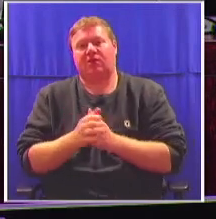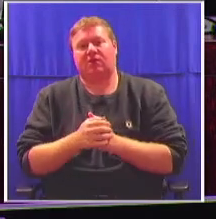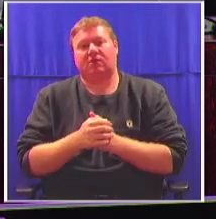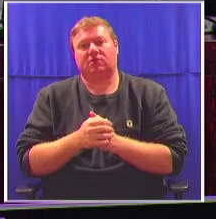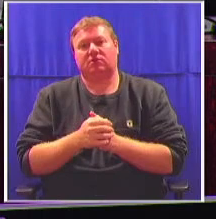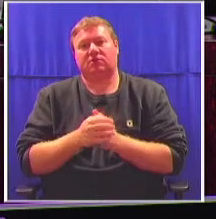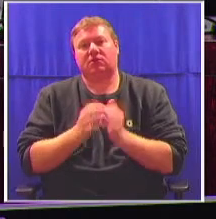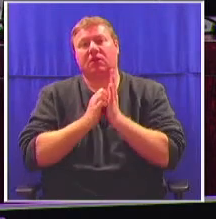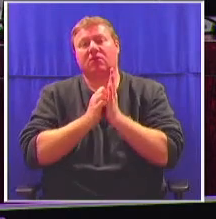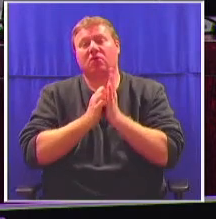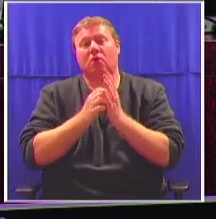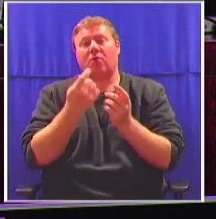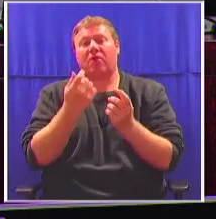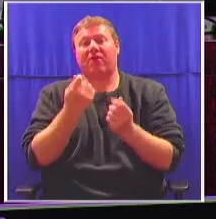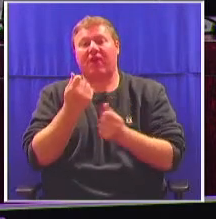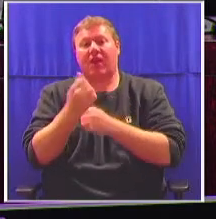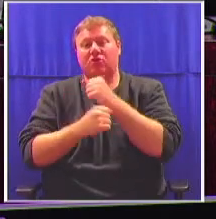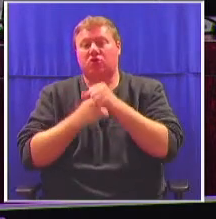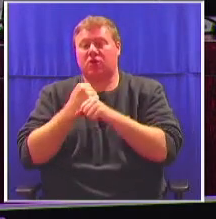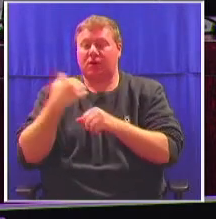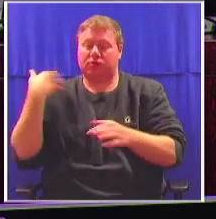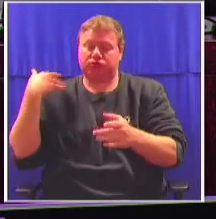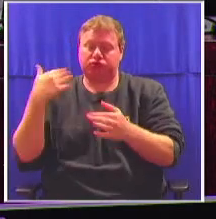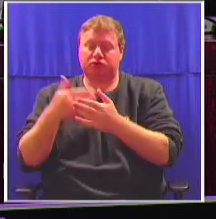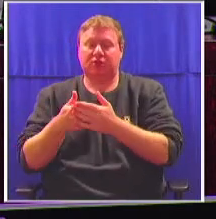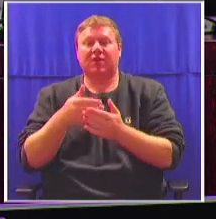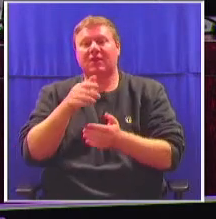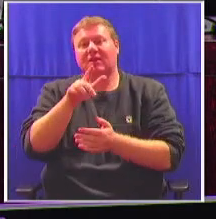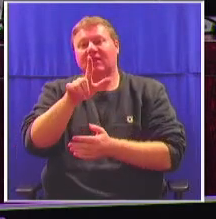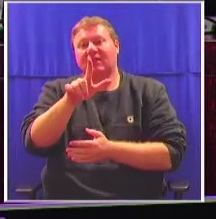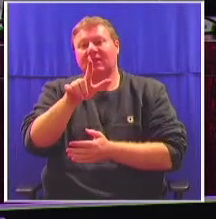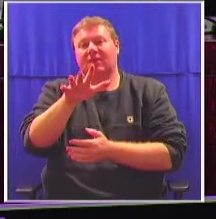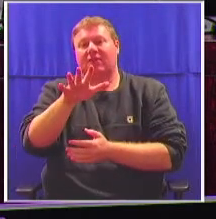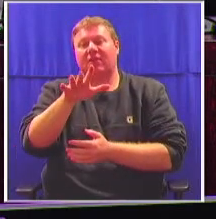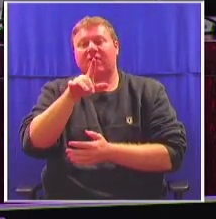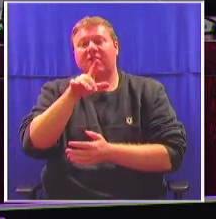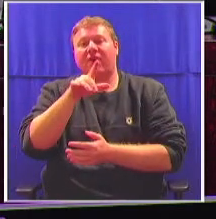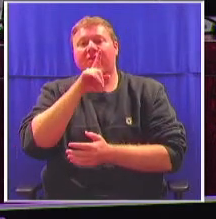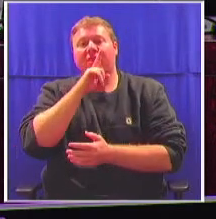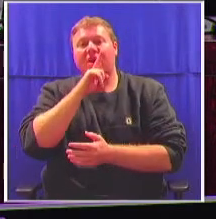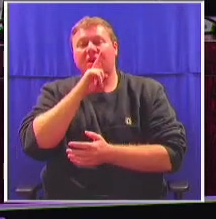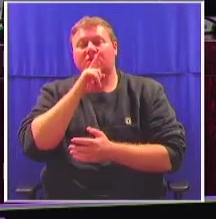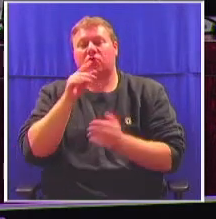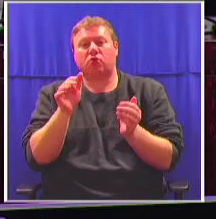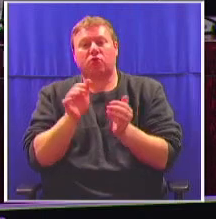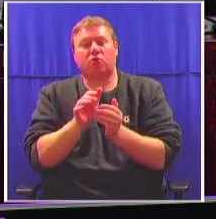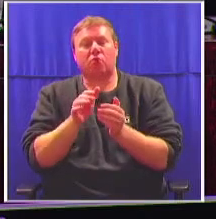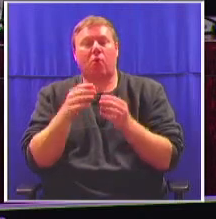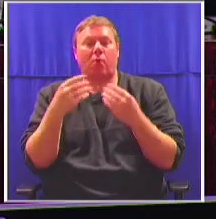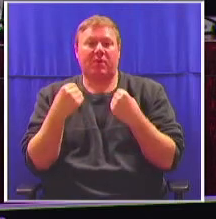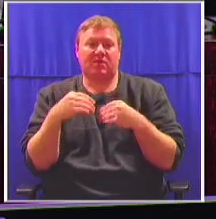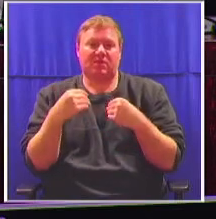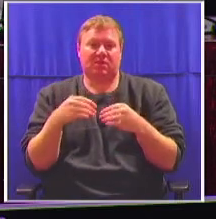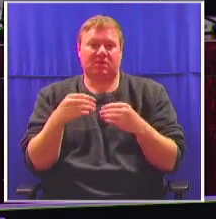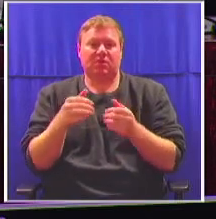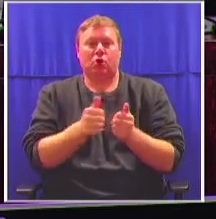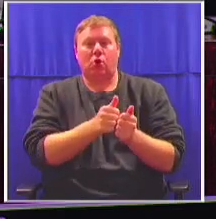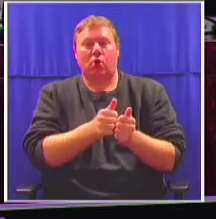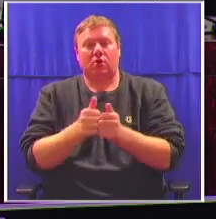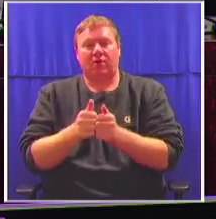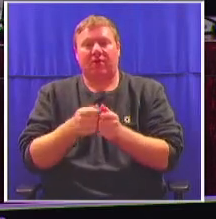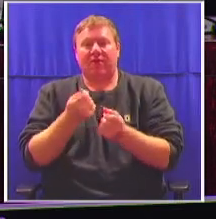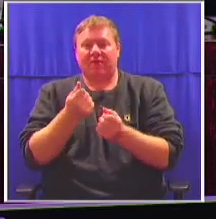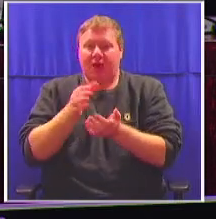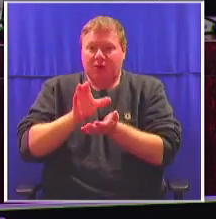year, nearly 75,000 small, medium enterprises and cooperatives received